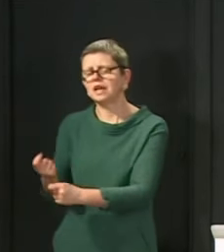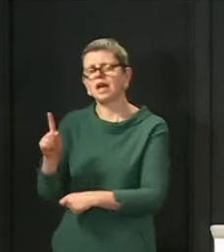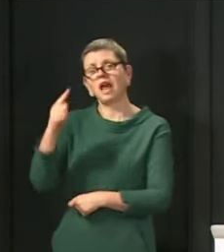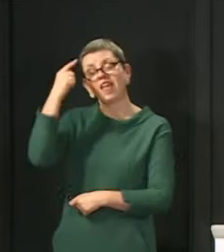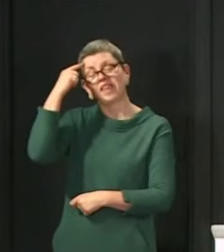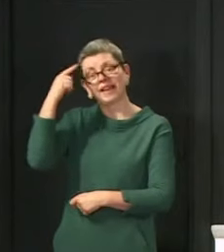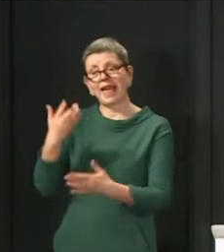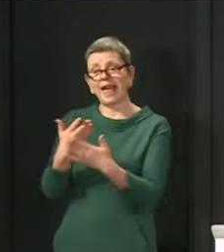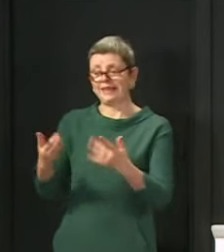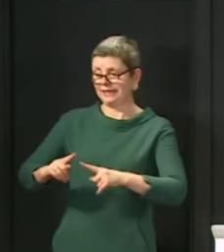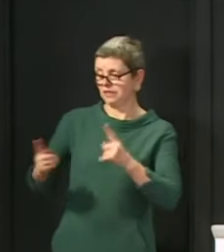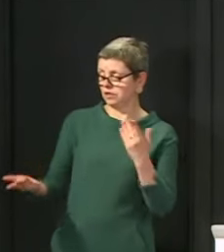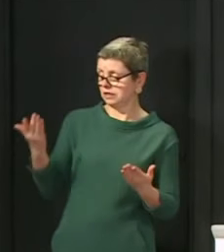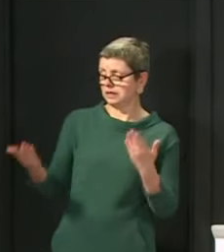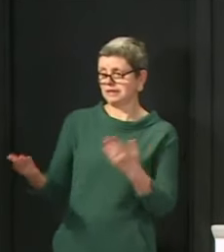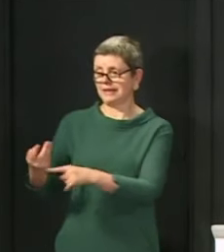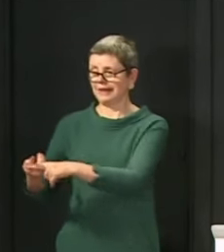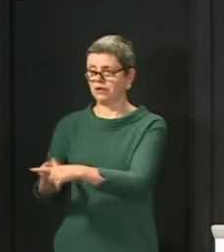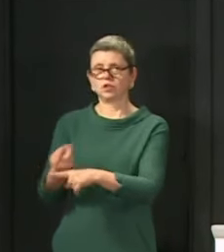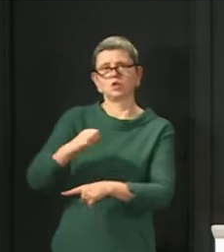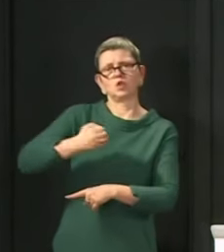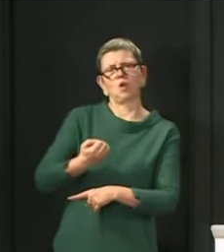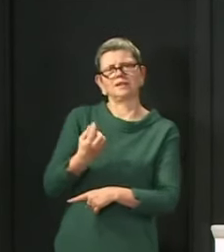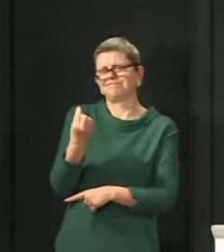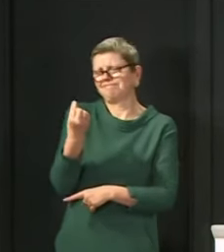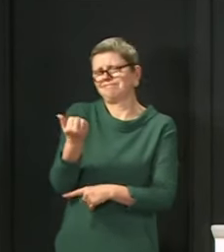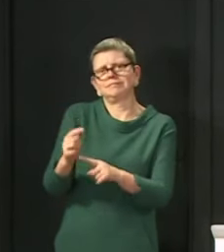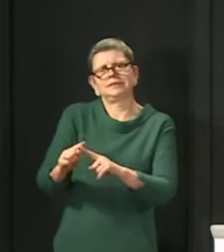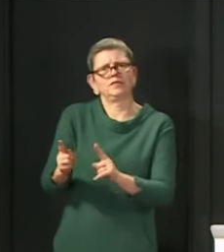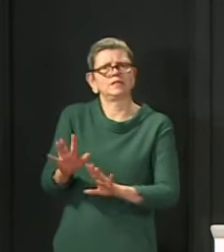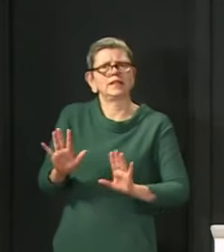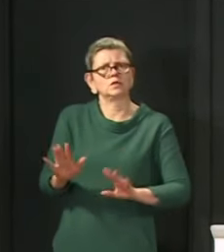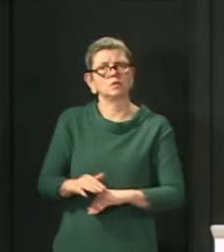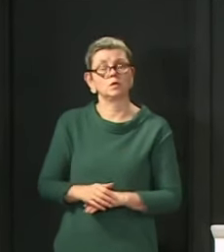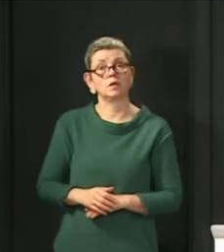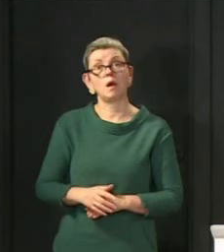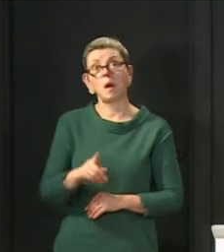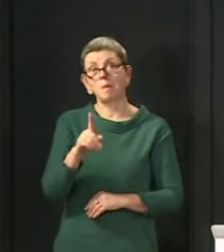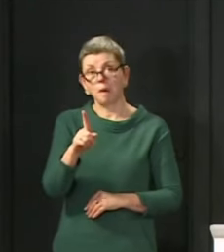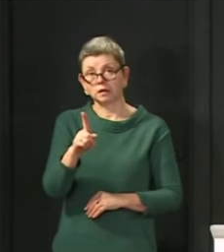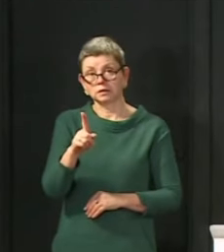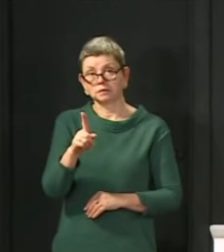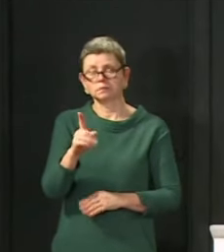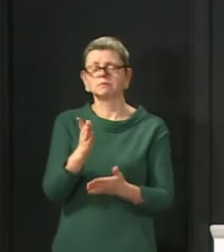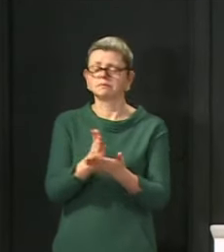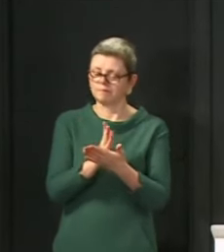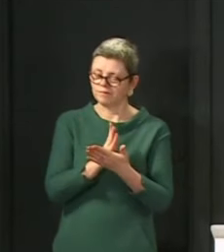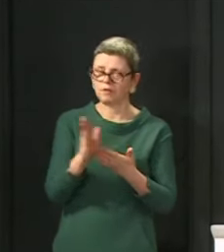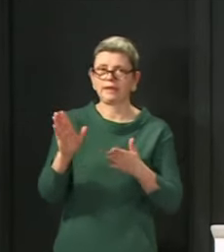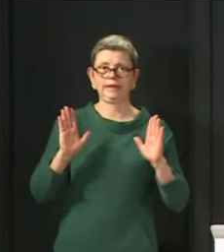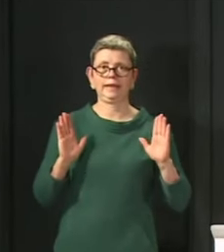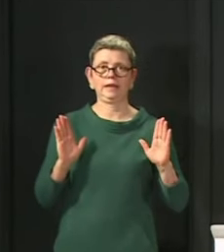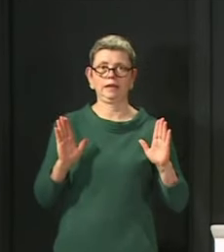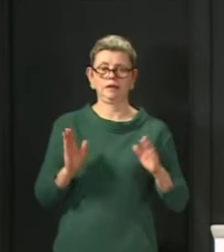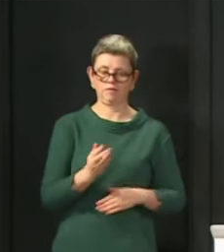at, whether it's aimed at England or the UK as a whole. Of course, in Scotland, where the rate of infection is still rising, stay at home is still very much the